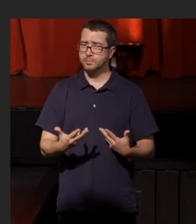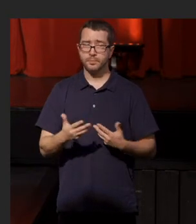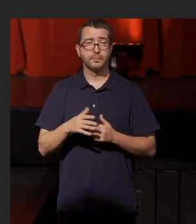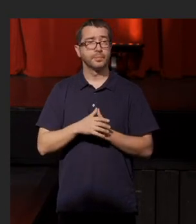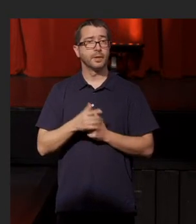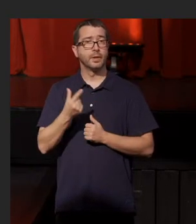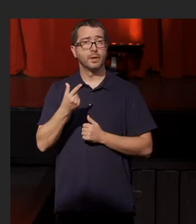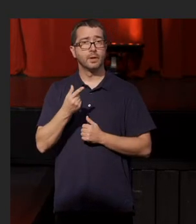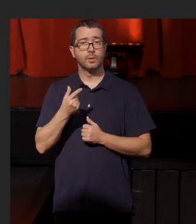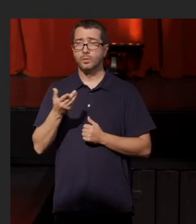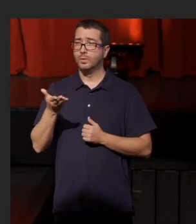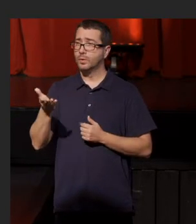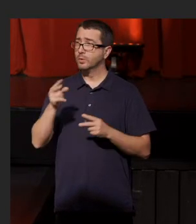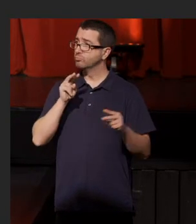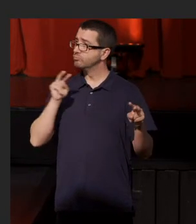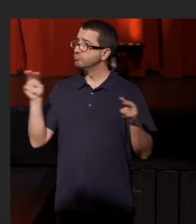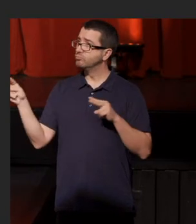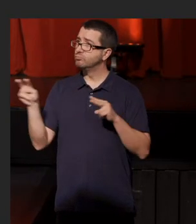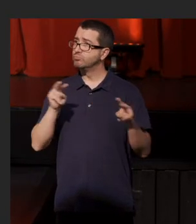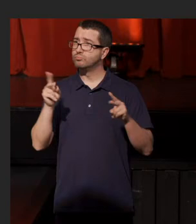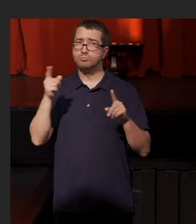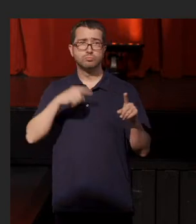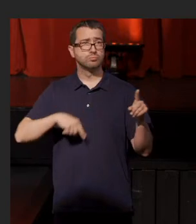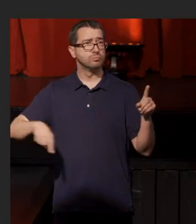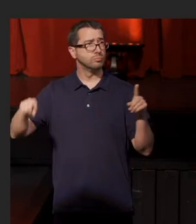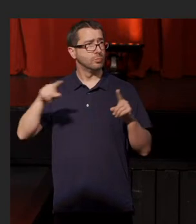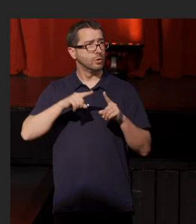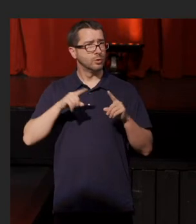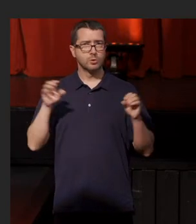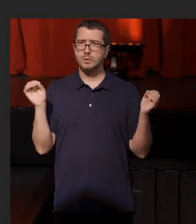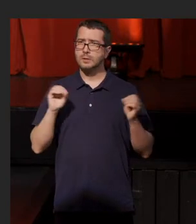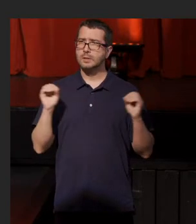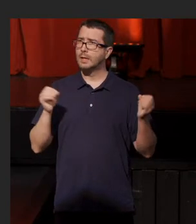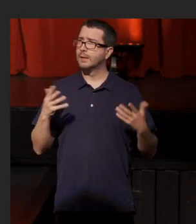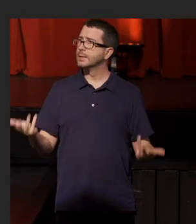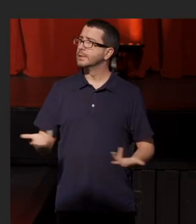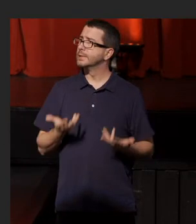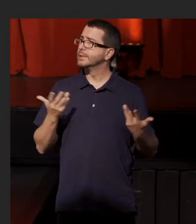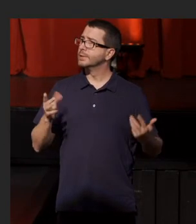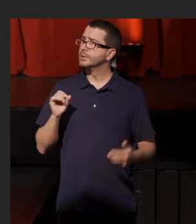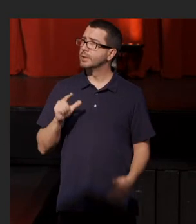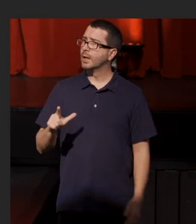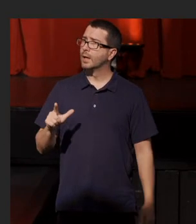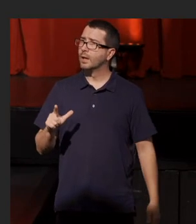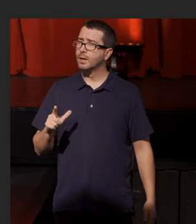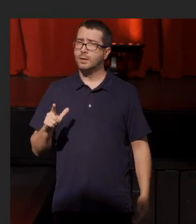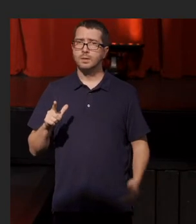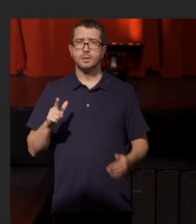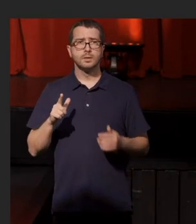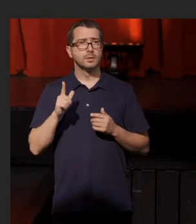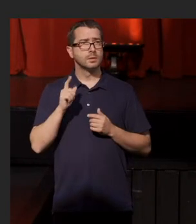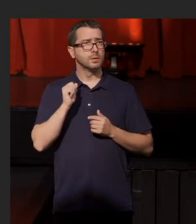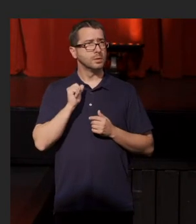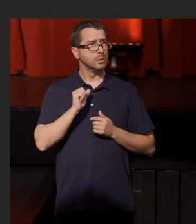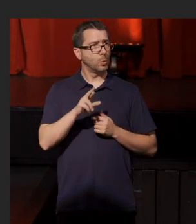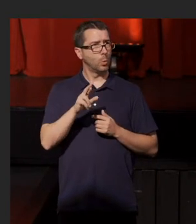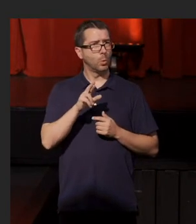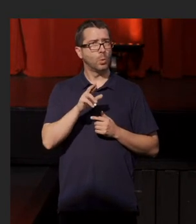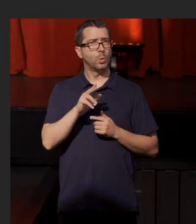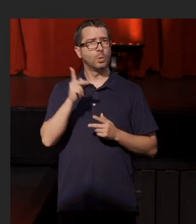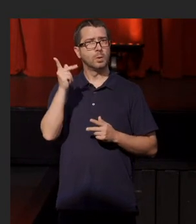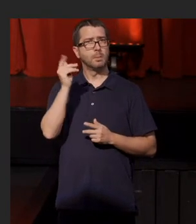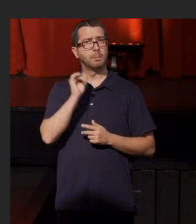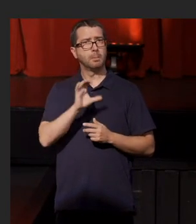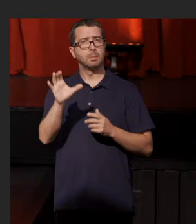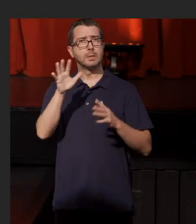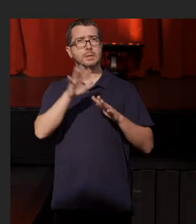our environment, realized that there was nothing here at Dalhousie, or even in the larger public